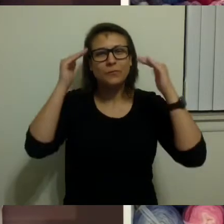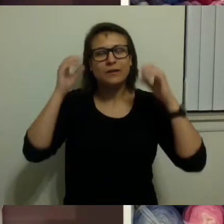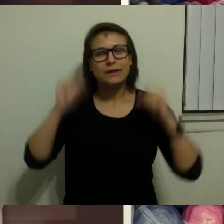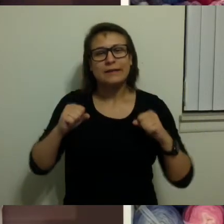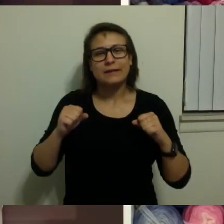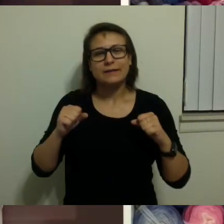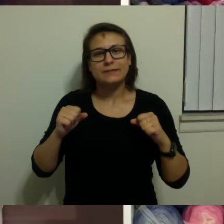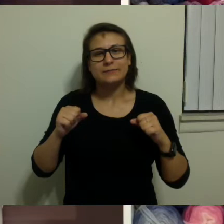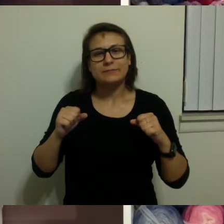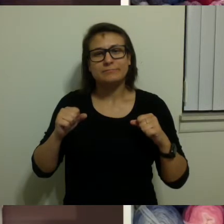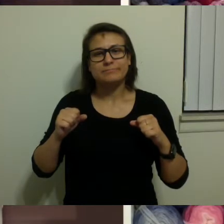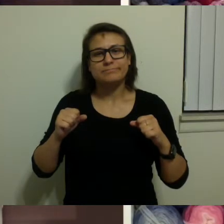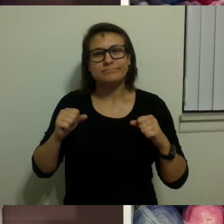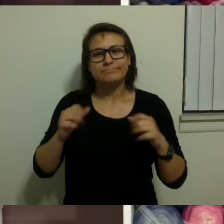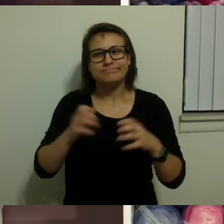can